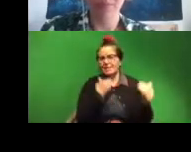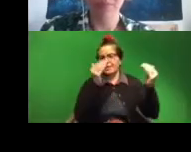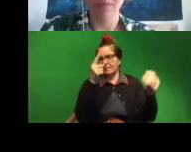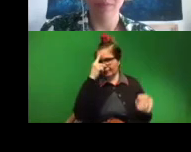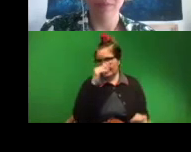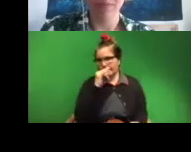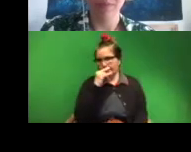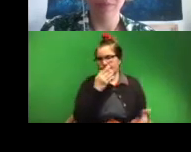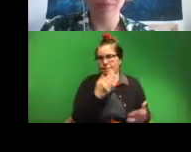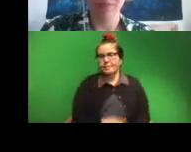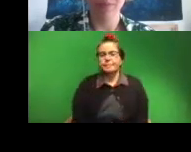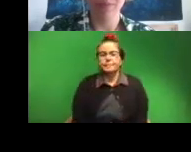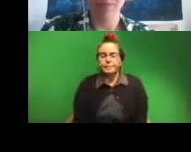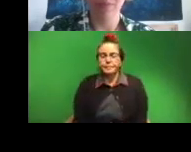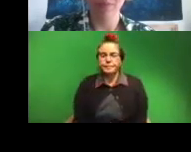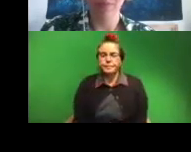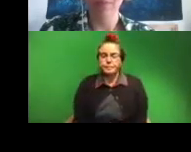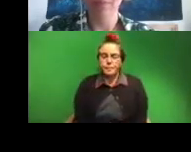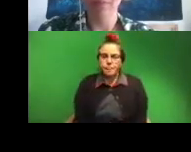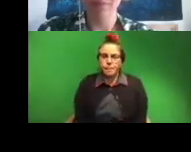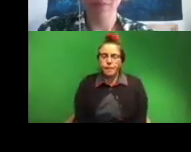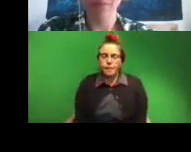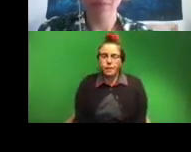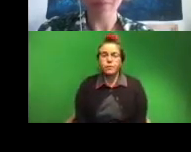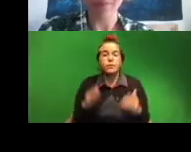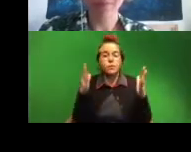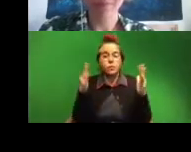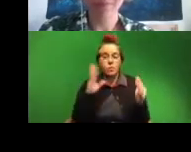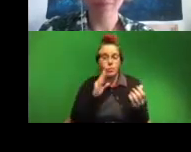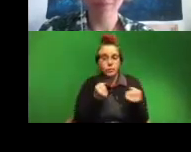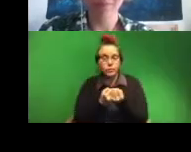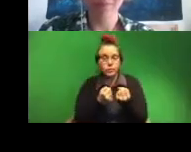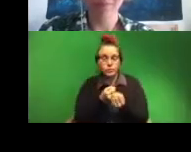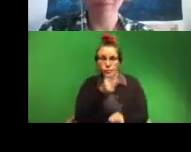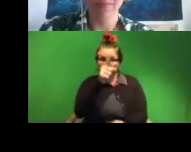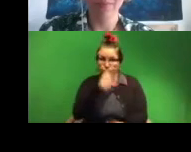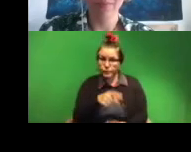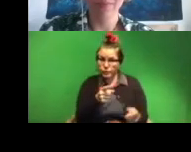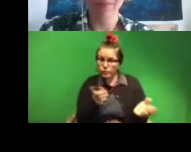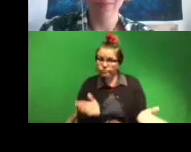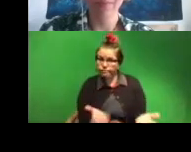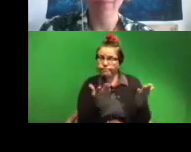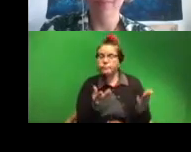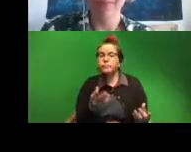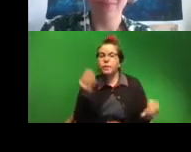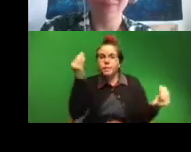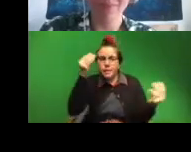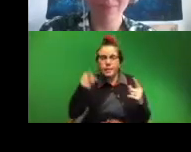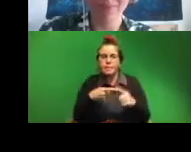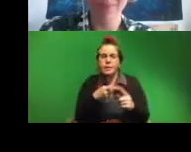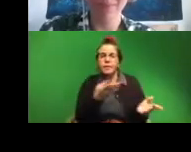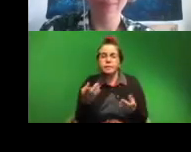for the kids in your family. We hope that you'll support these efforts. We hope that you're thinking about this stuff